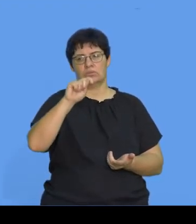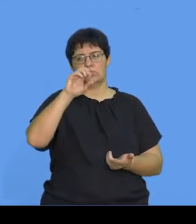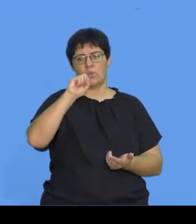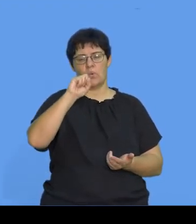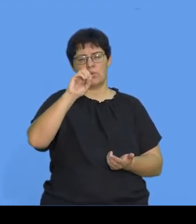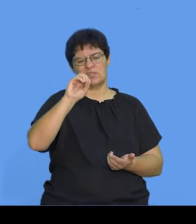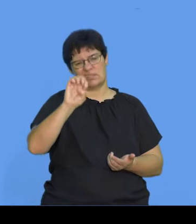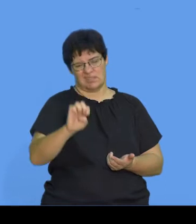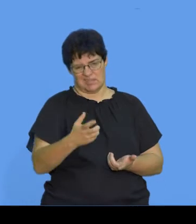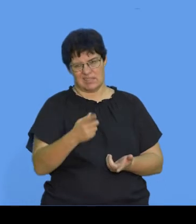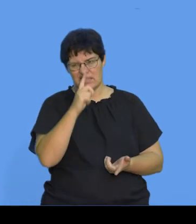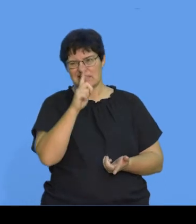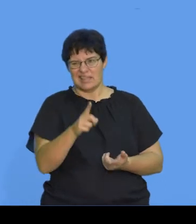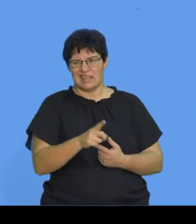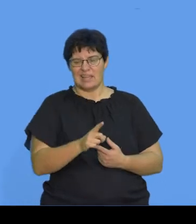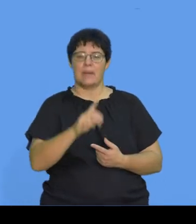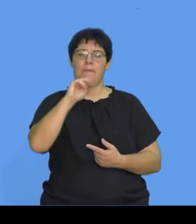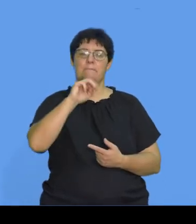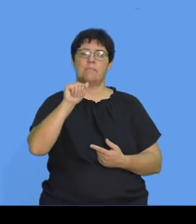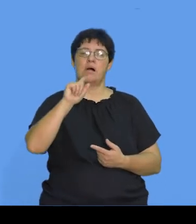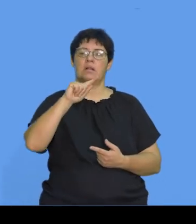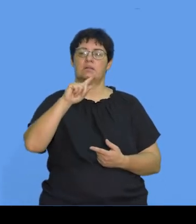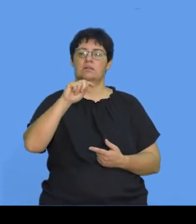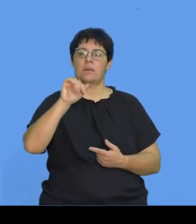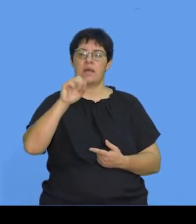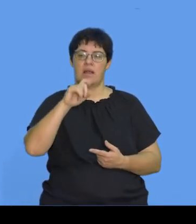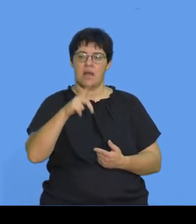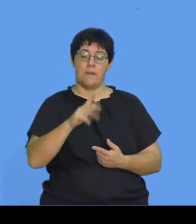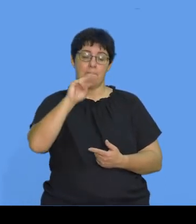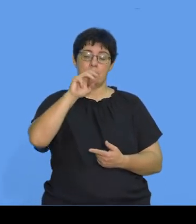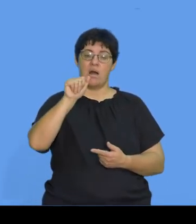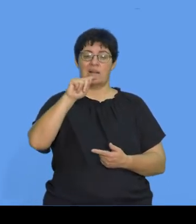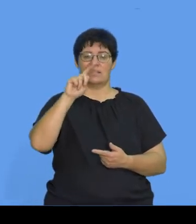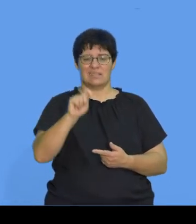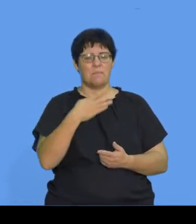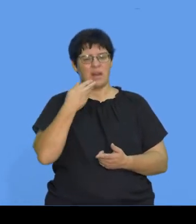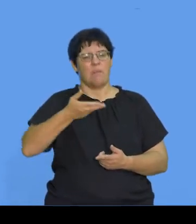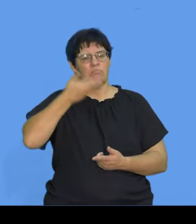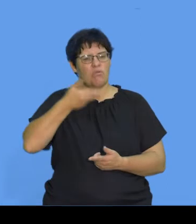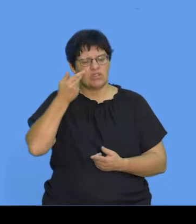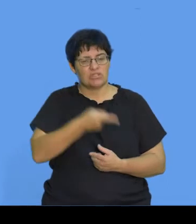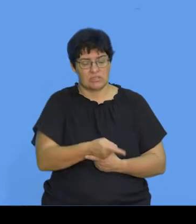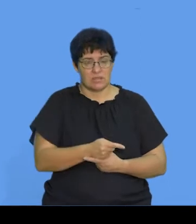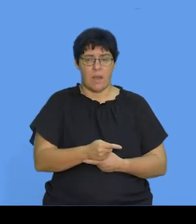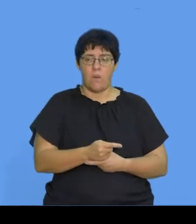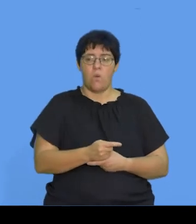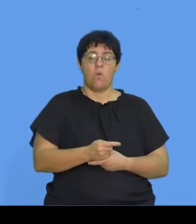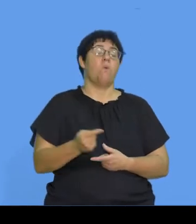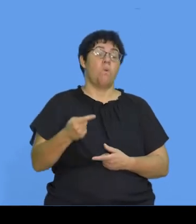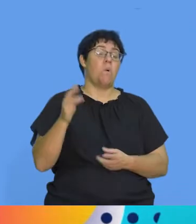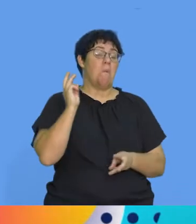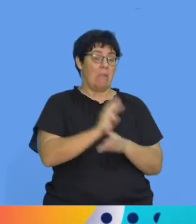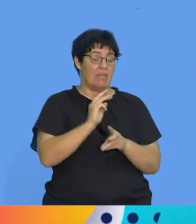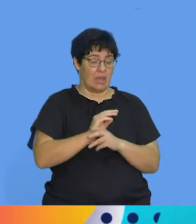of something, can you see here, maltabella, malt. Right, a lot of your porridges. My mother used to make